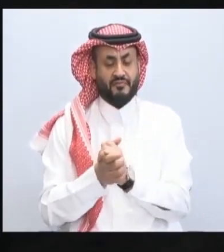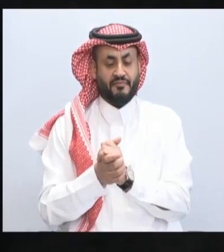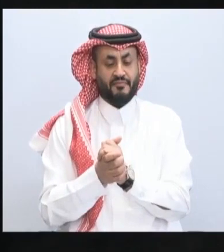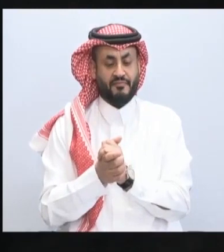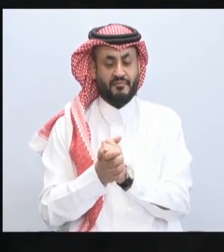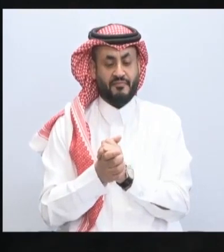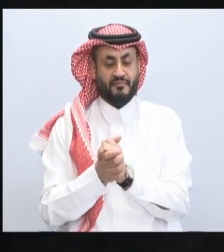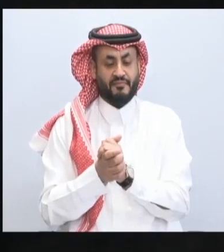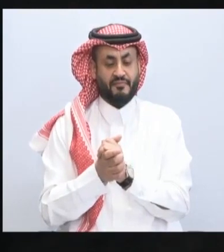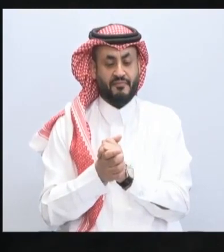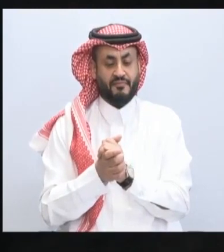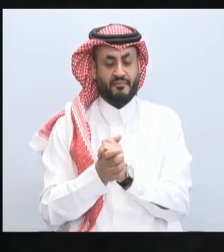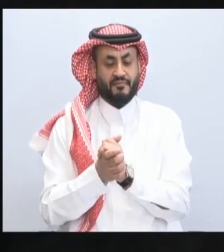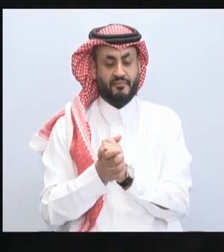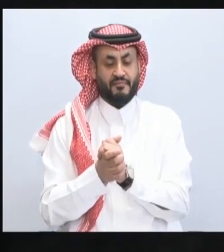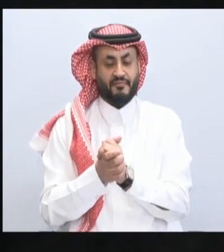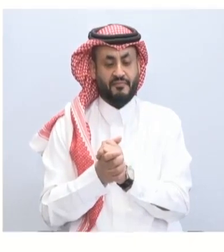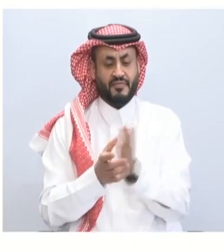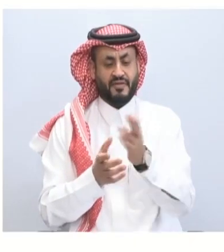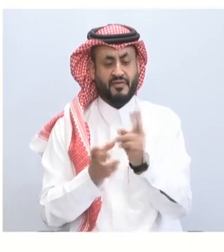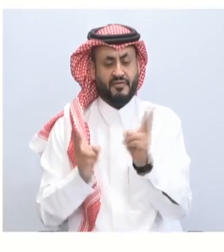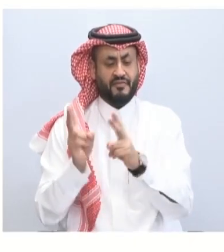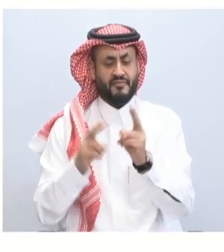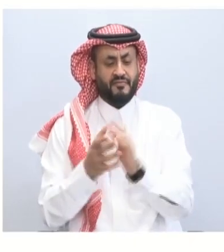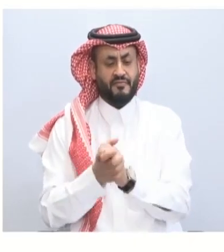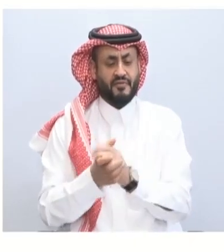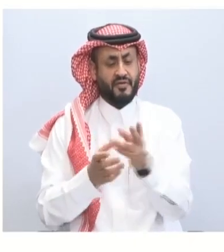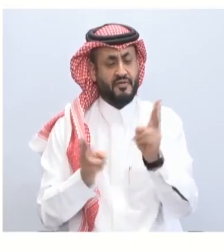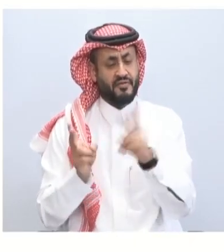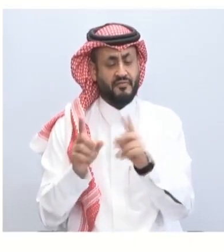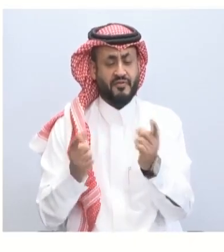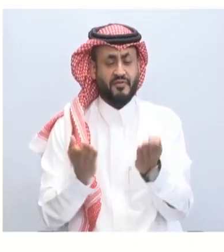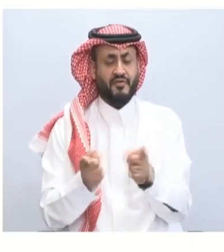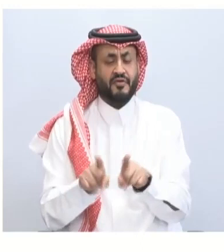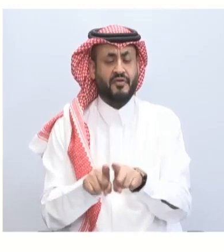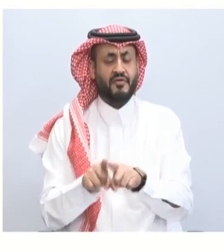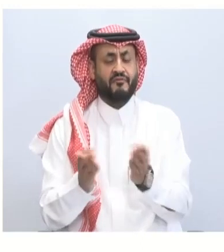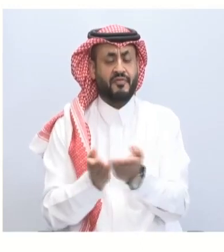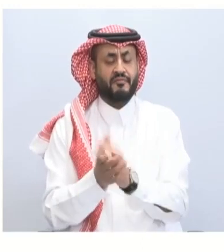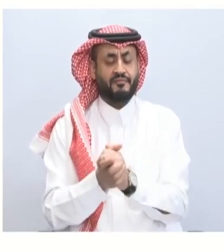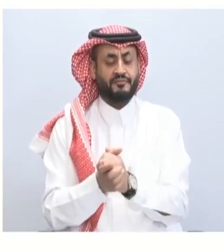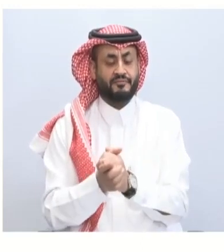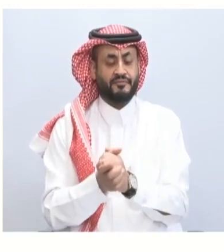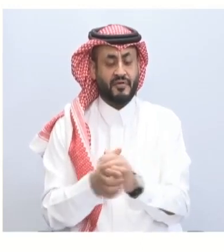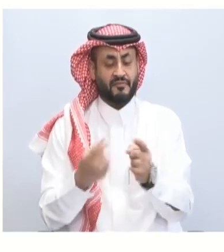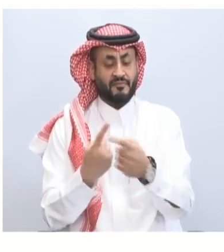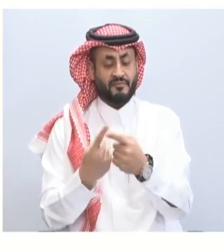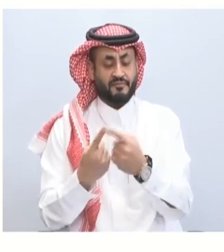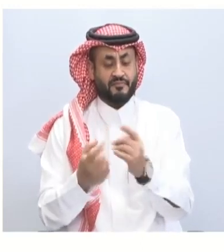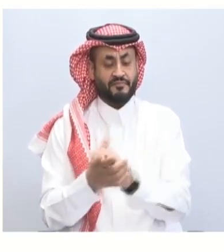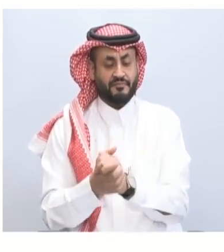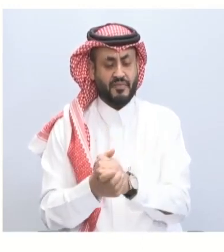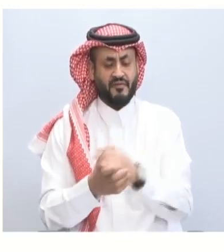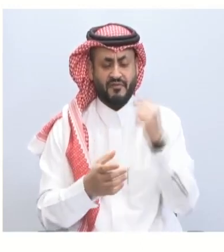book. We have here the discussion. You can discuss with a classmate. Do you think abbreviated